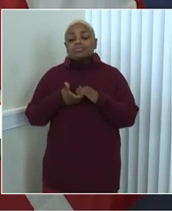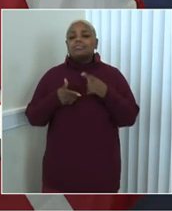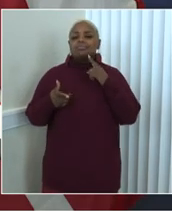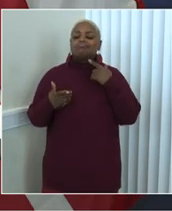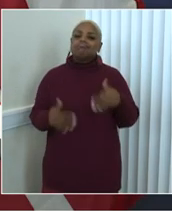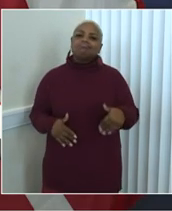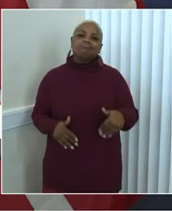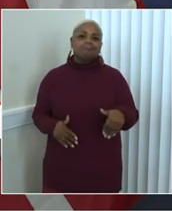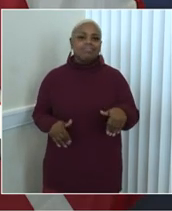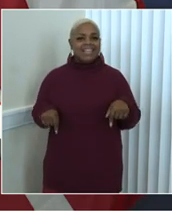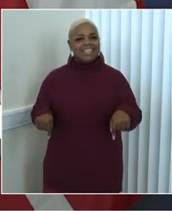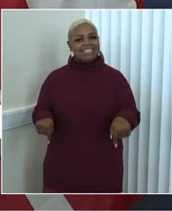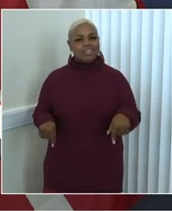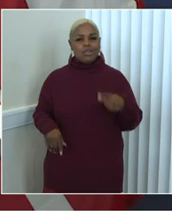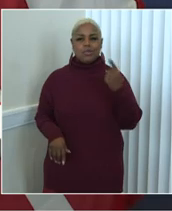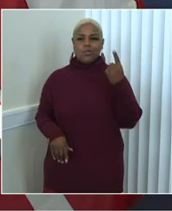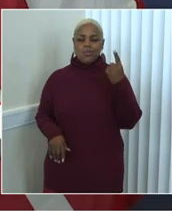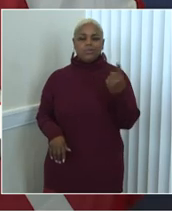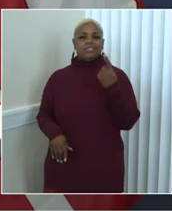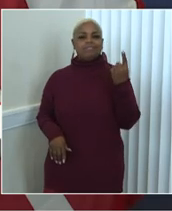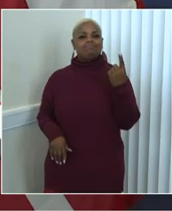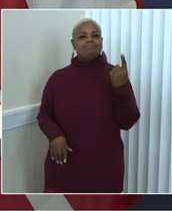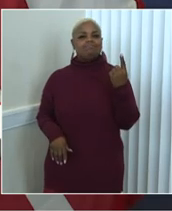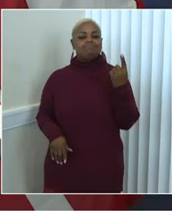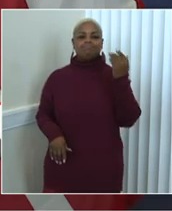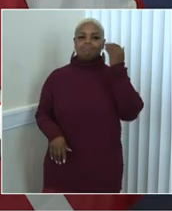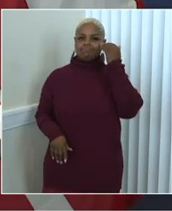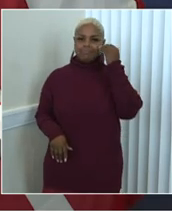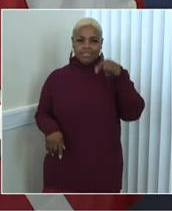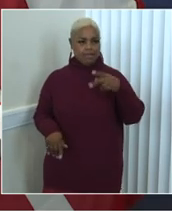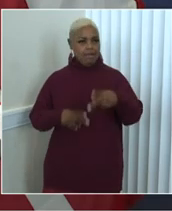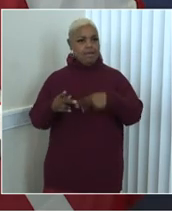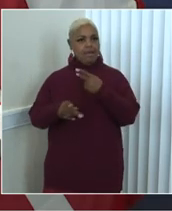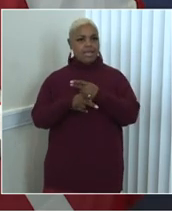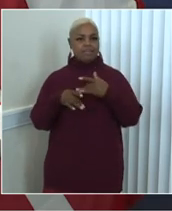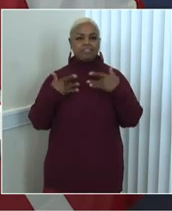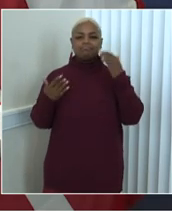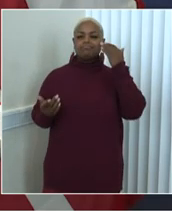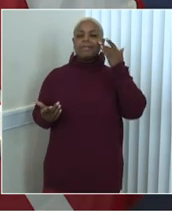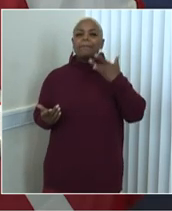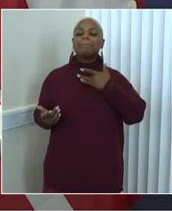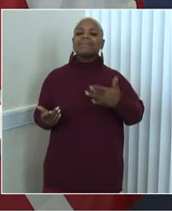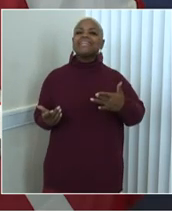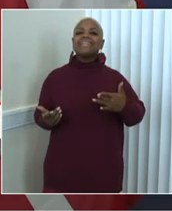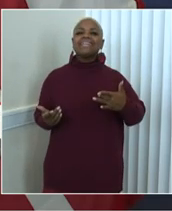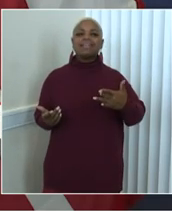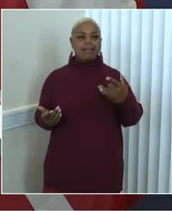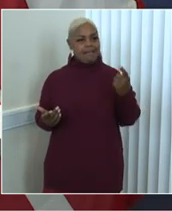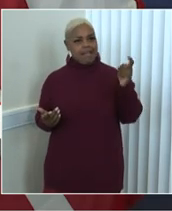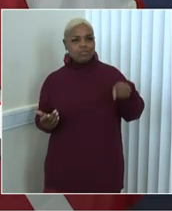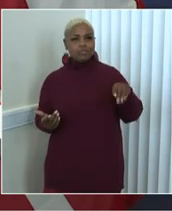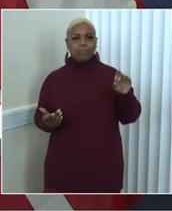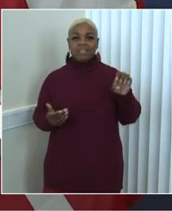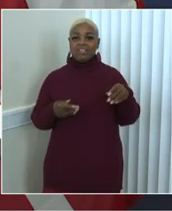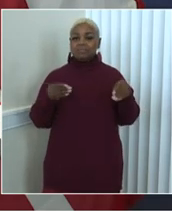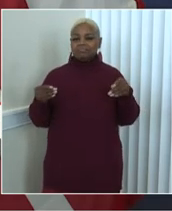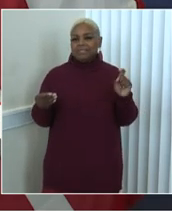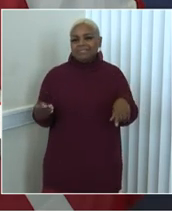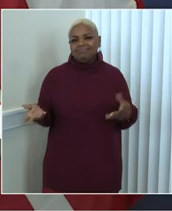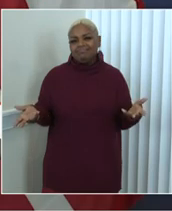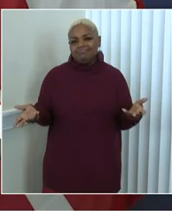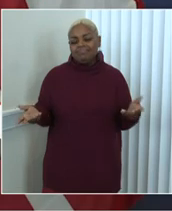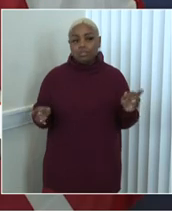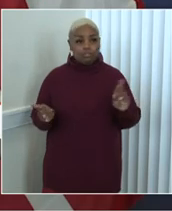There's always, with these kinds of events, the necessity to be flexible, to be nimble, to be